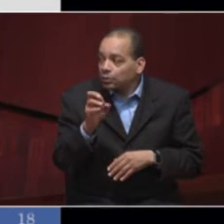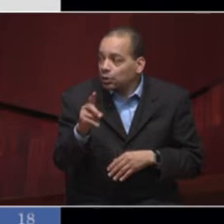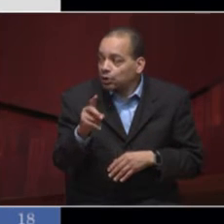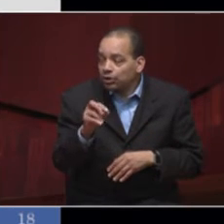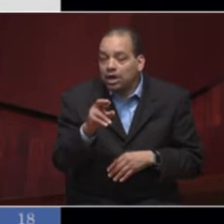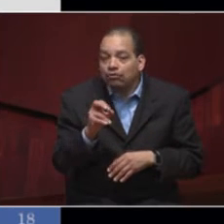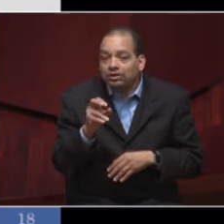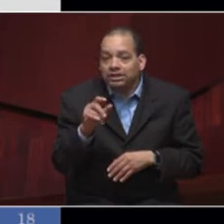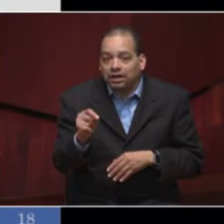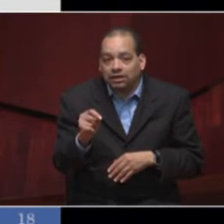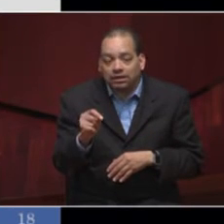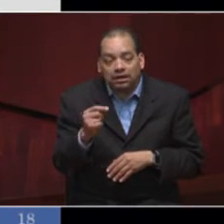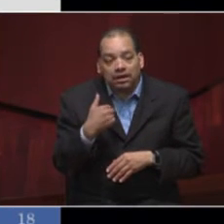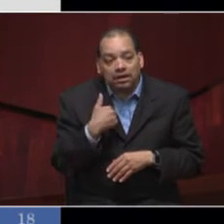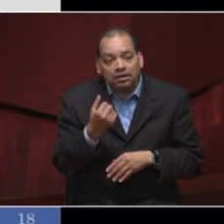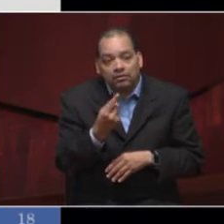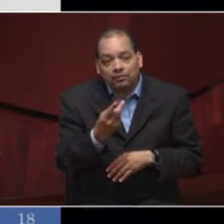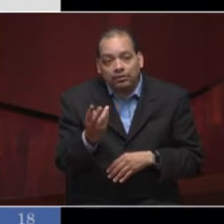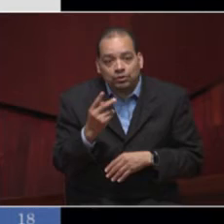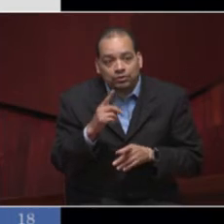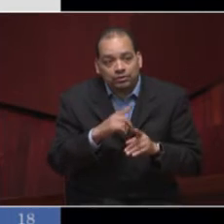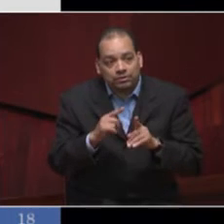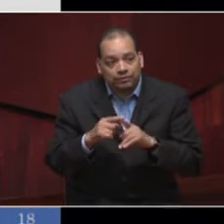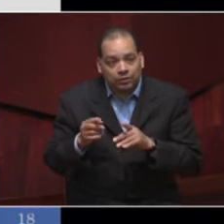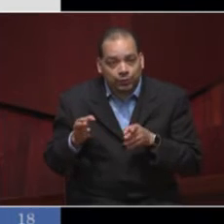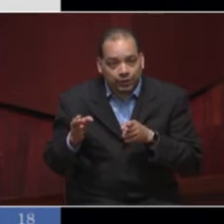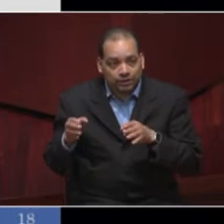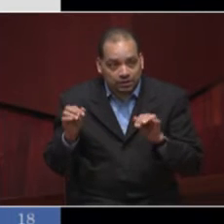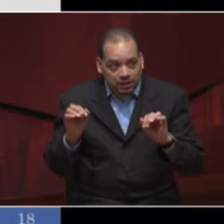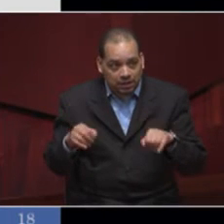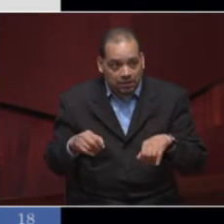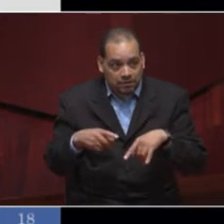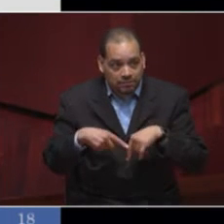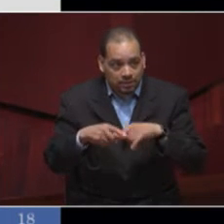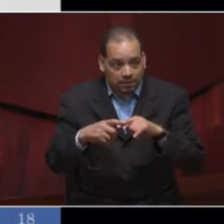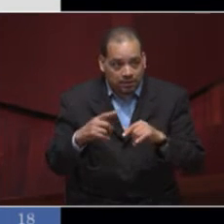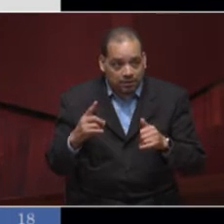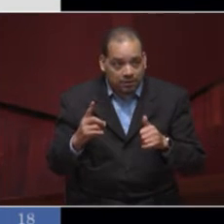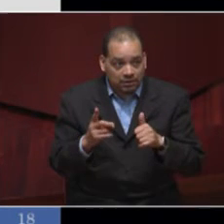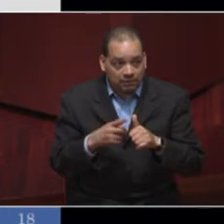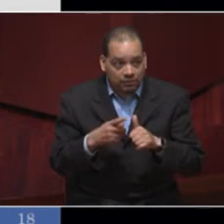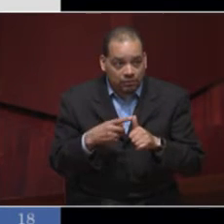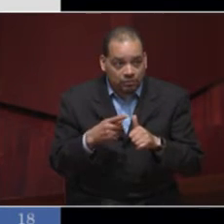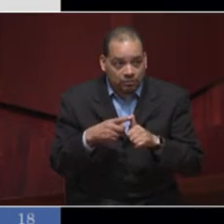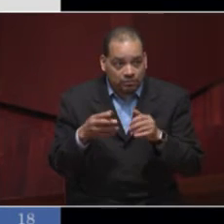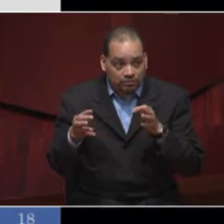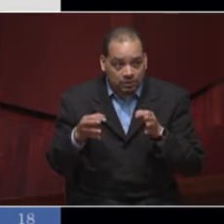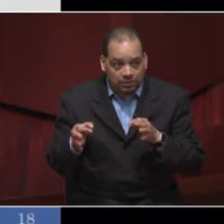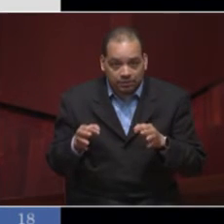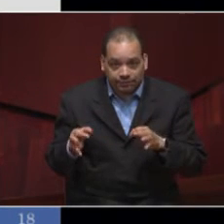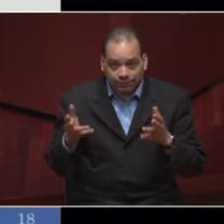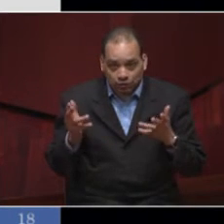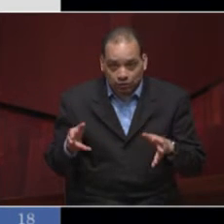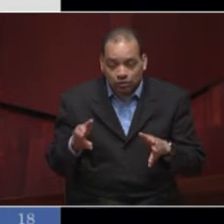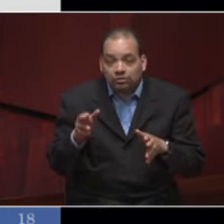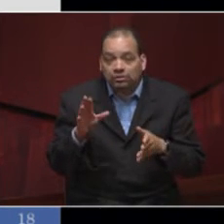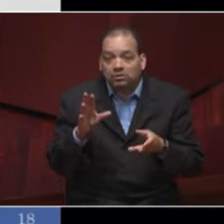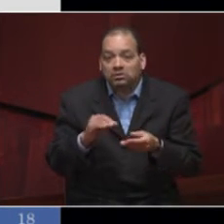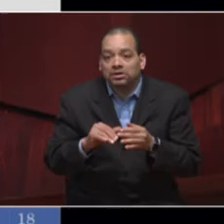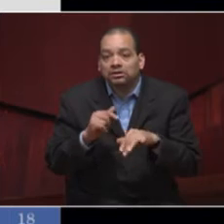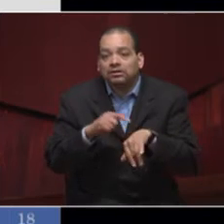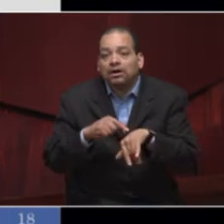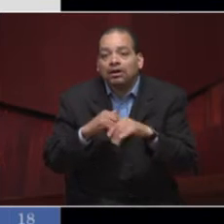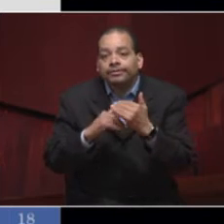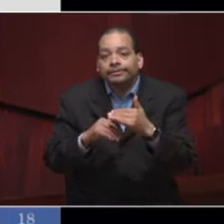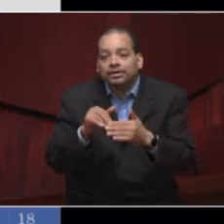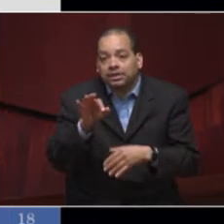are a couple of ways that accounts can be suspended. One I just mentioned about the 90 days, and the other one